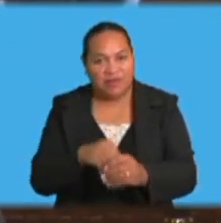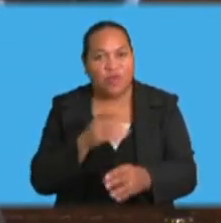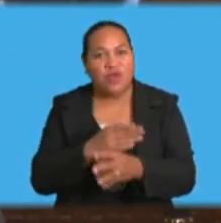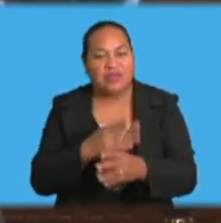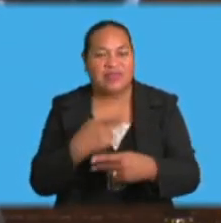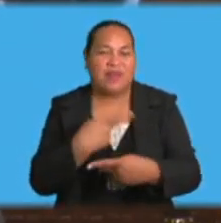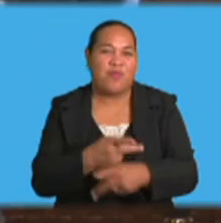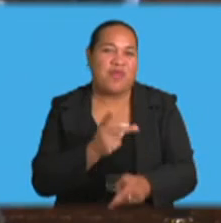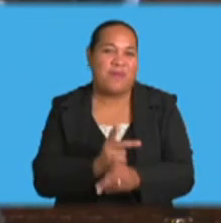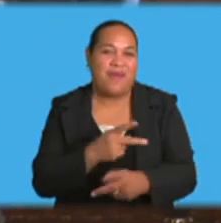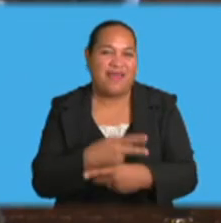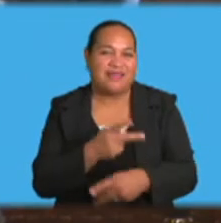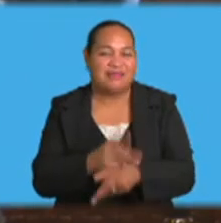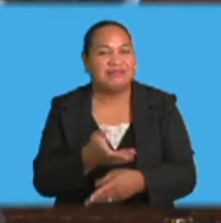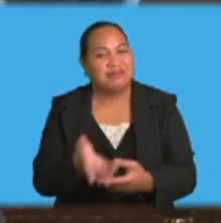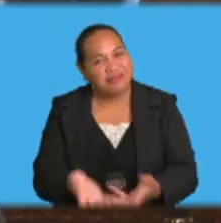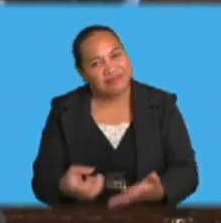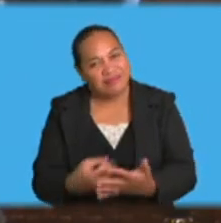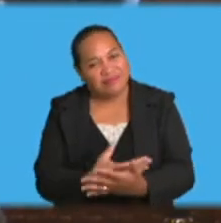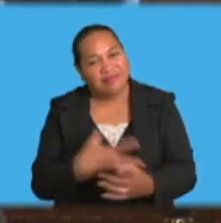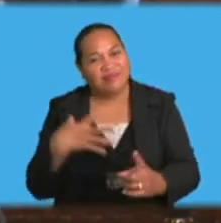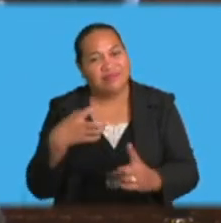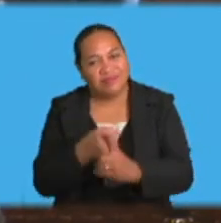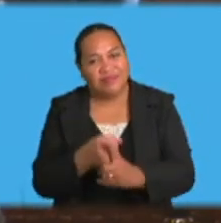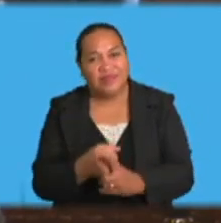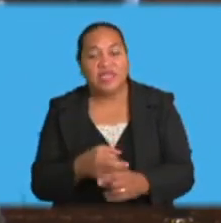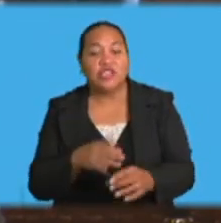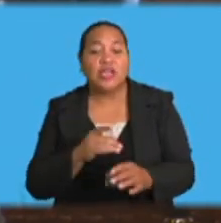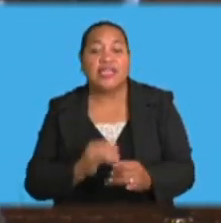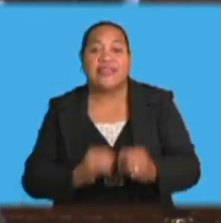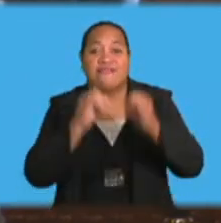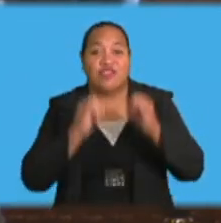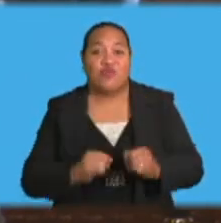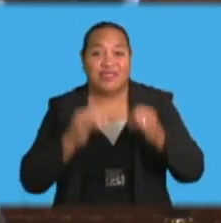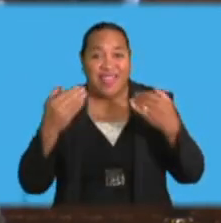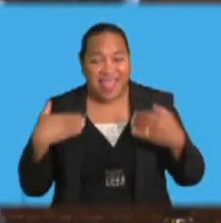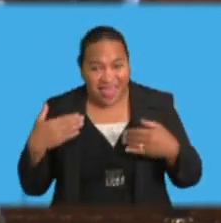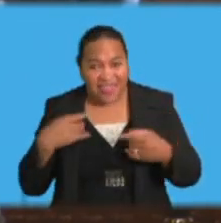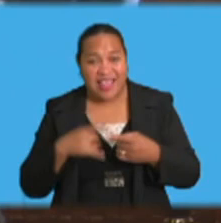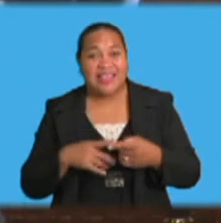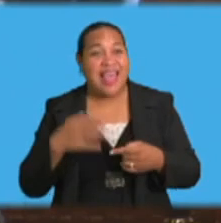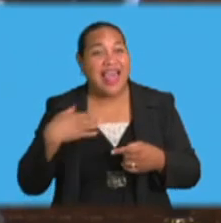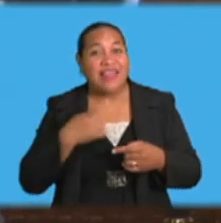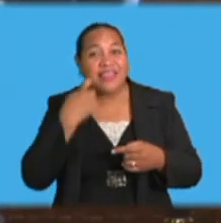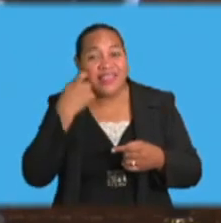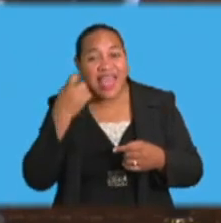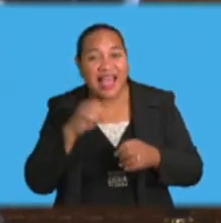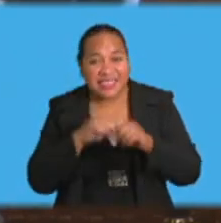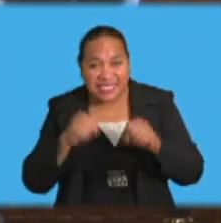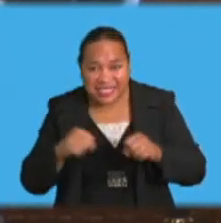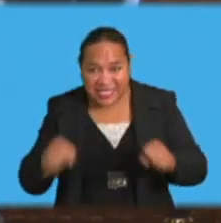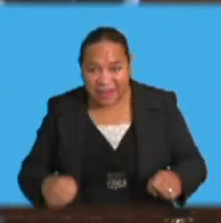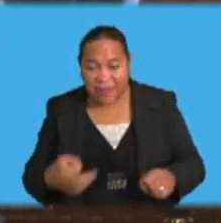of enterprises. They have a huge impact on the individual's health, as well as the healthcare system and on the enterprise